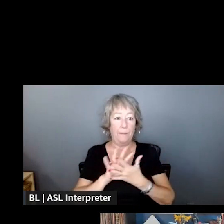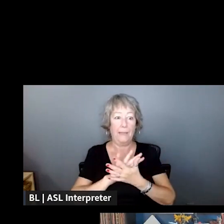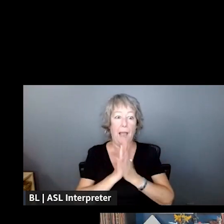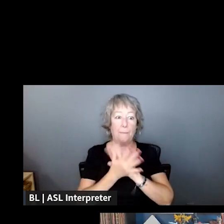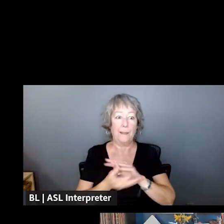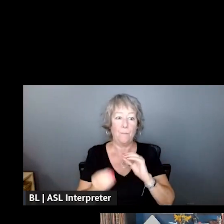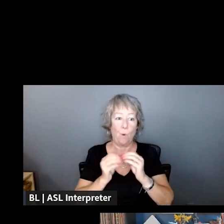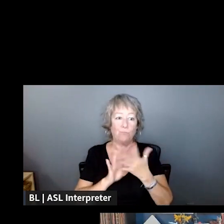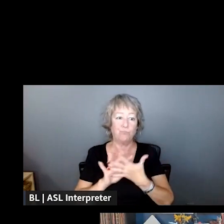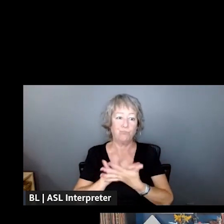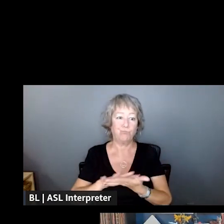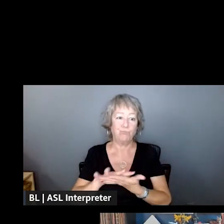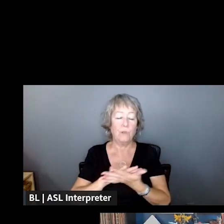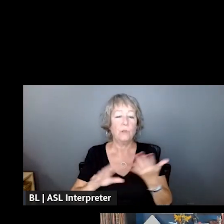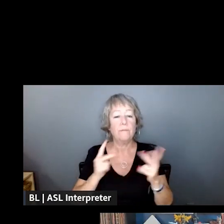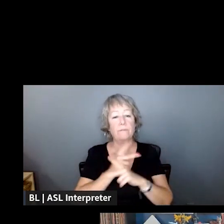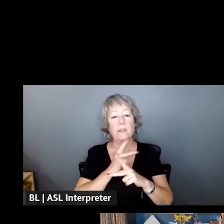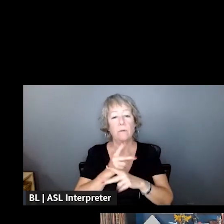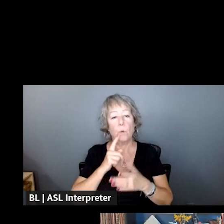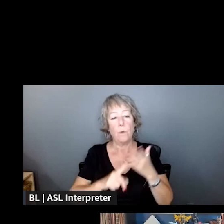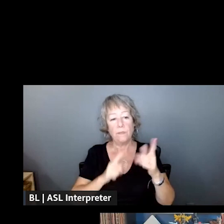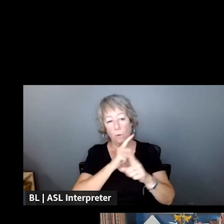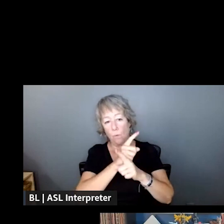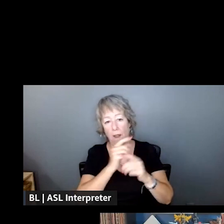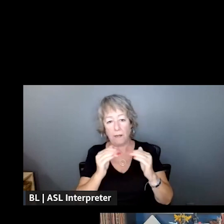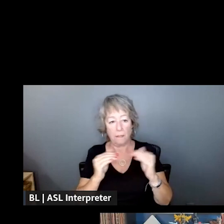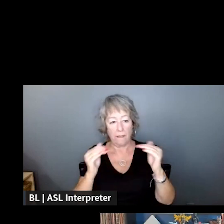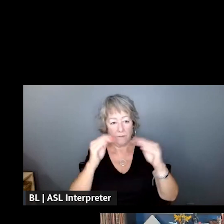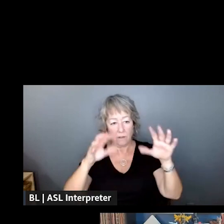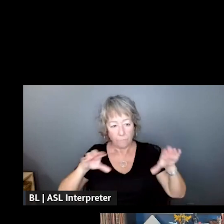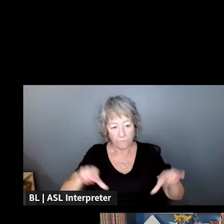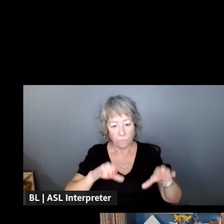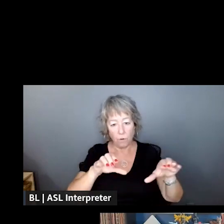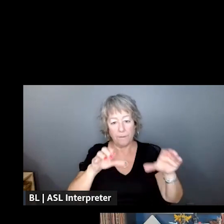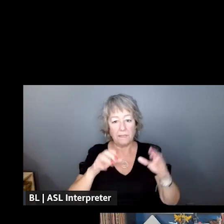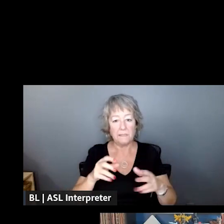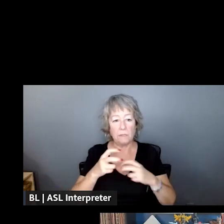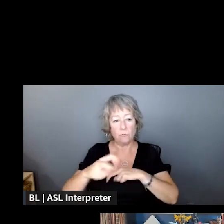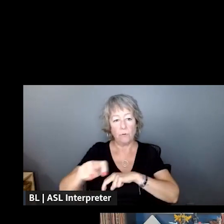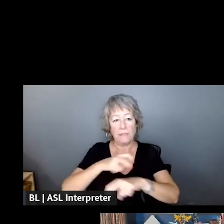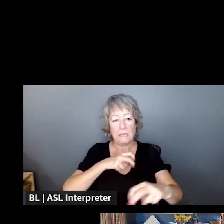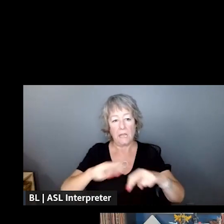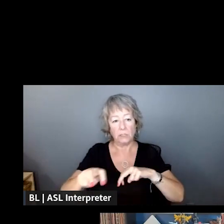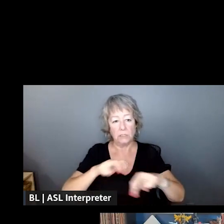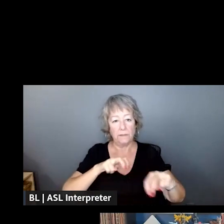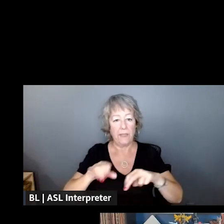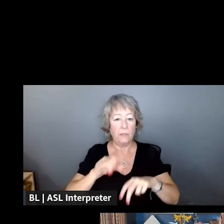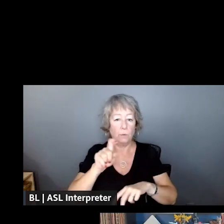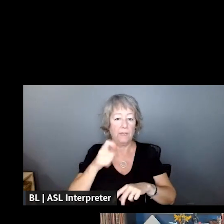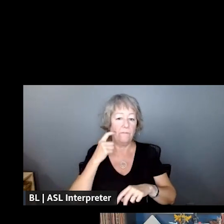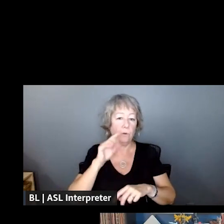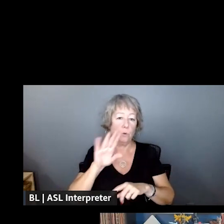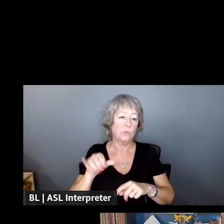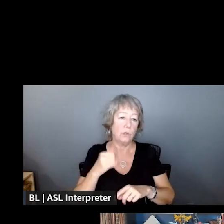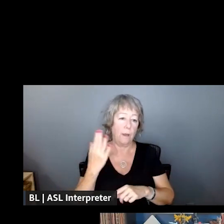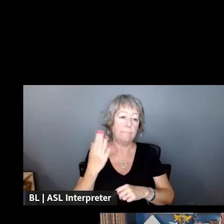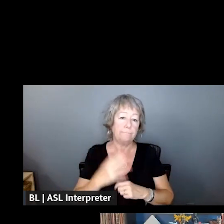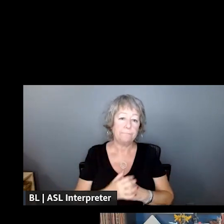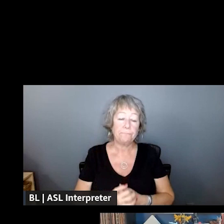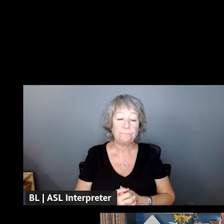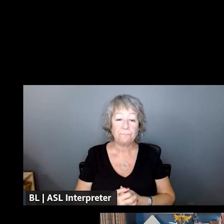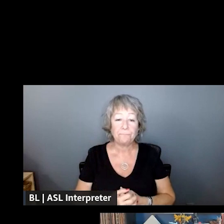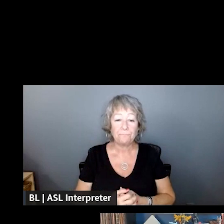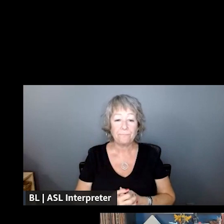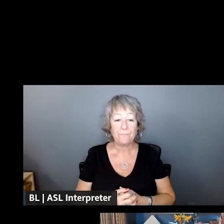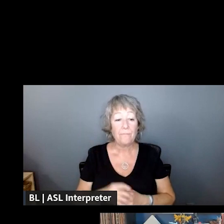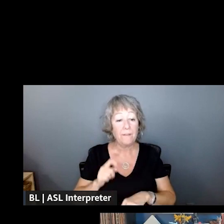right level of performance and transaction capabilities that you need for the job that you're trying to get done. I think we got time for